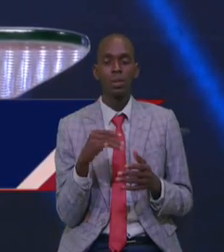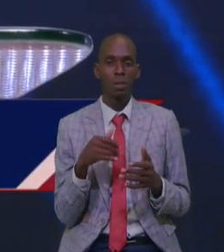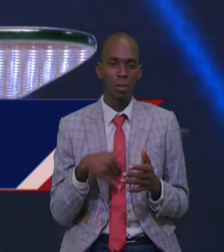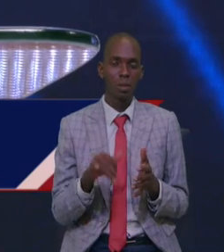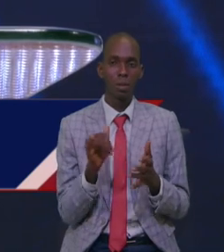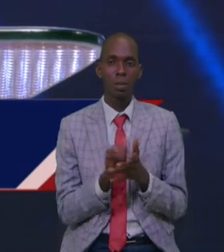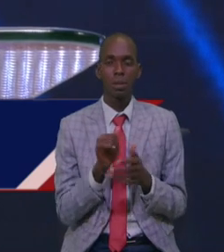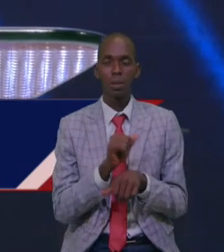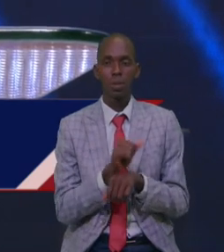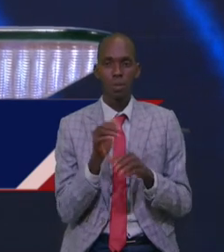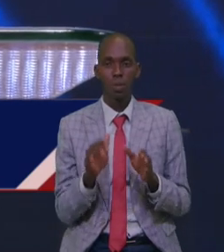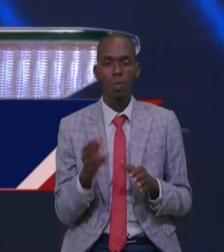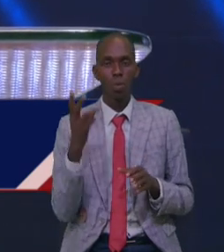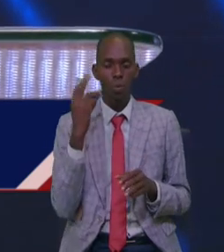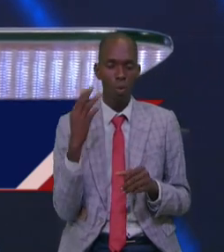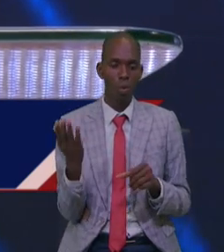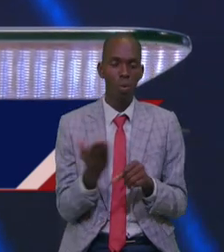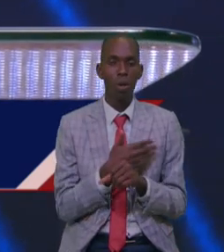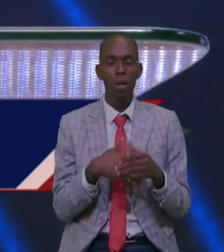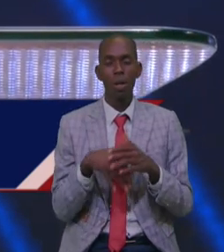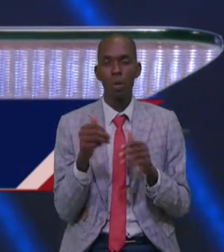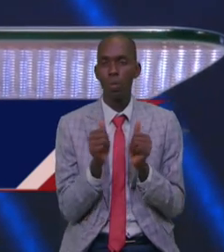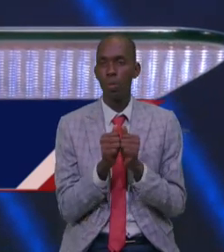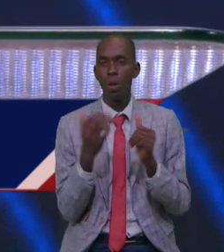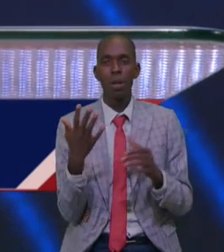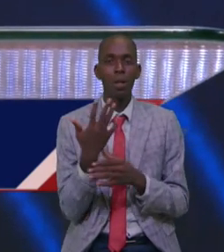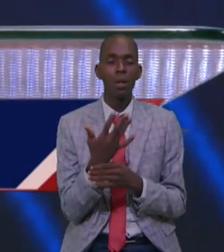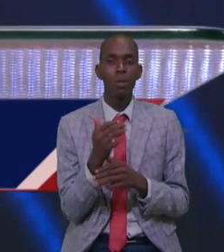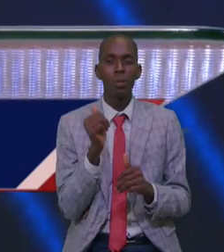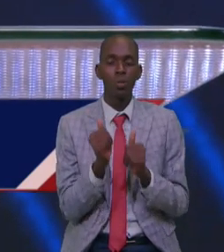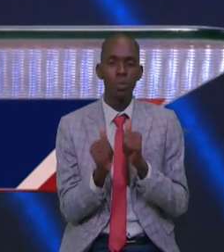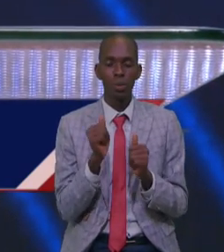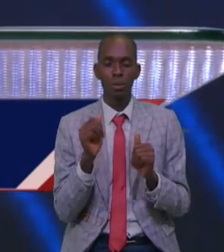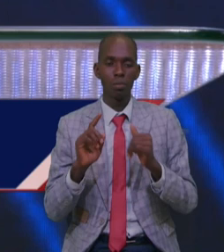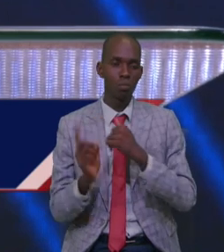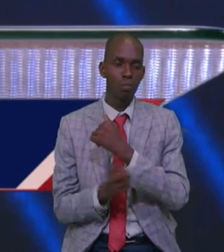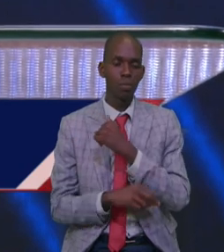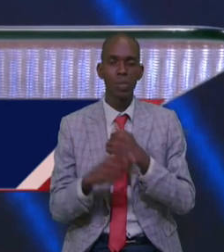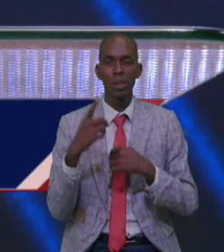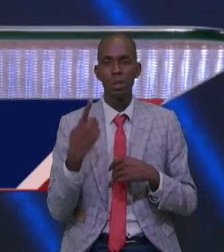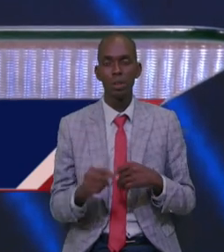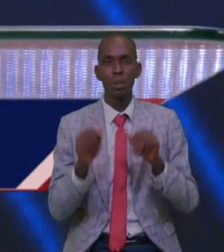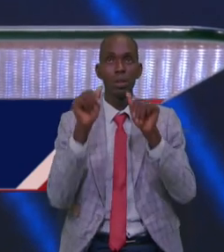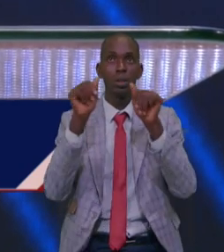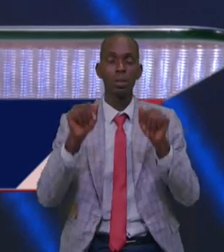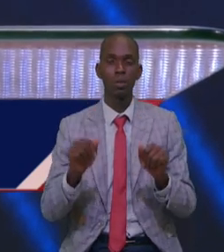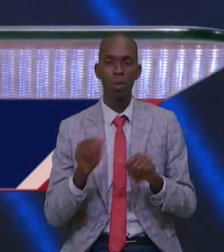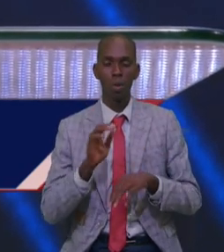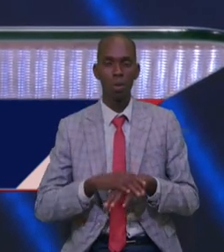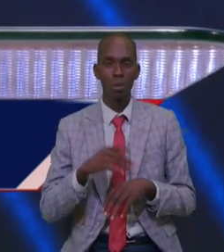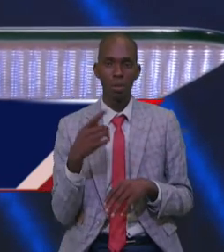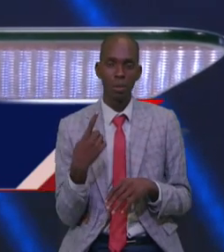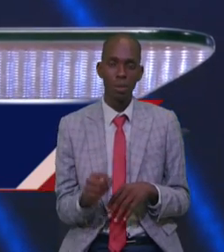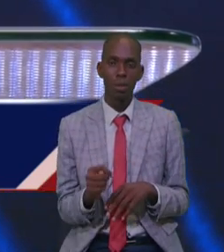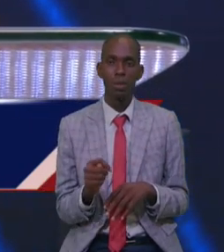stone was cut out without hands, which smote the image upon the feet